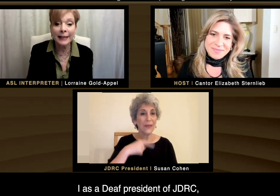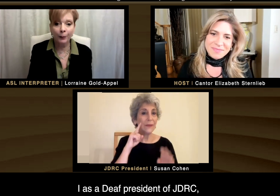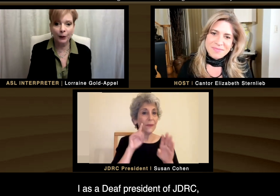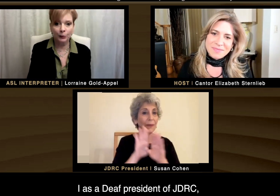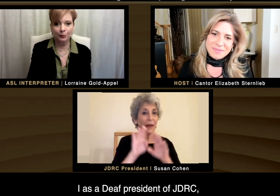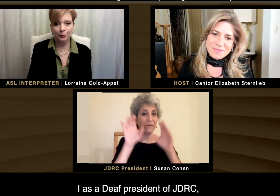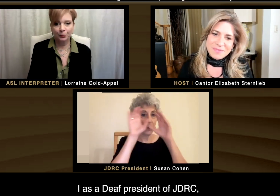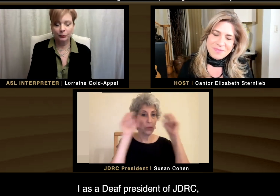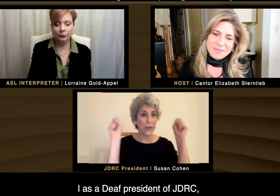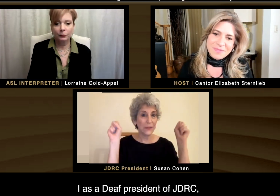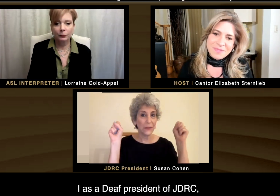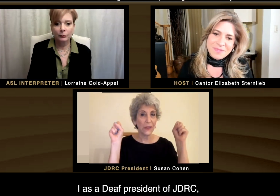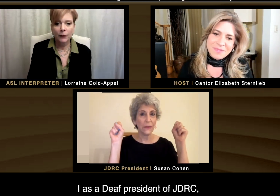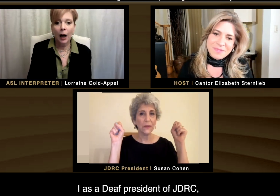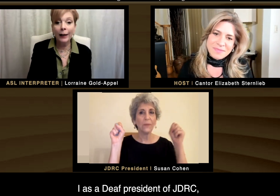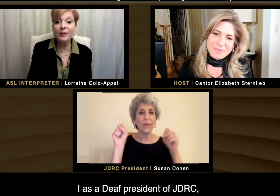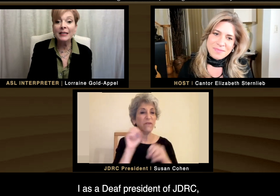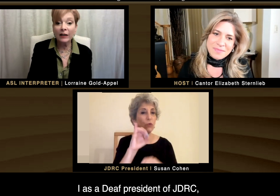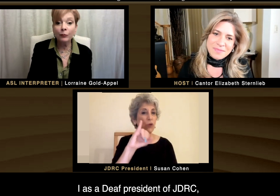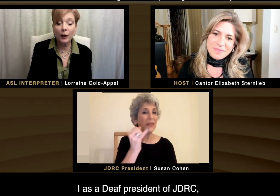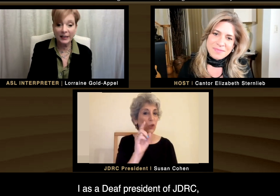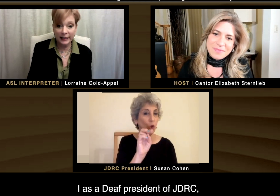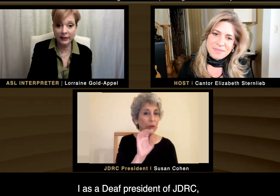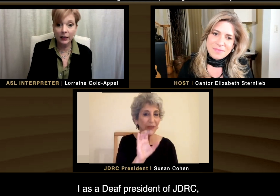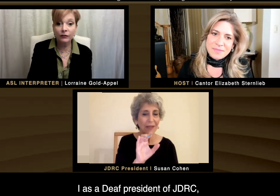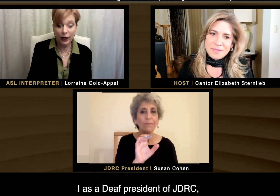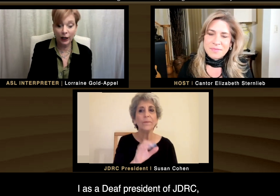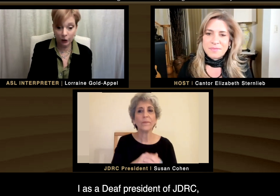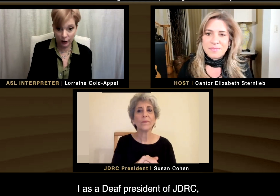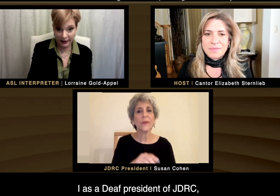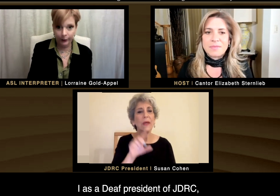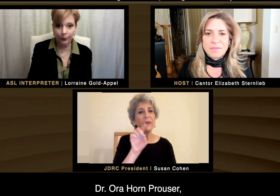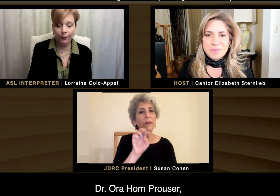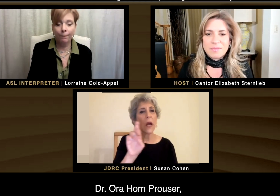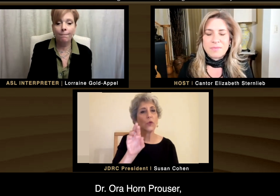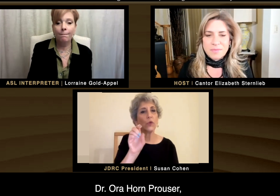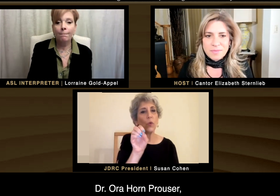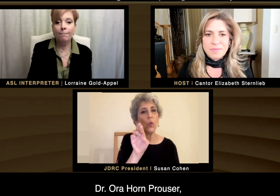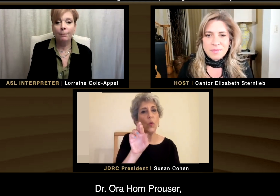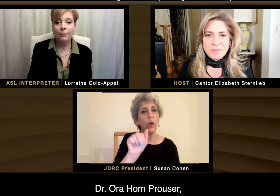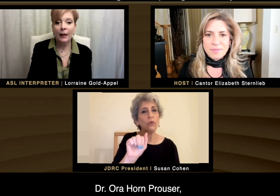So for example, I am the deaf president of JDRC.